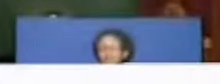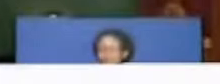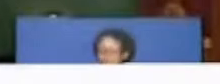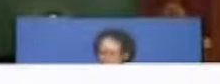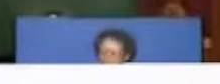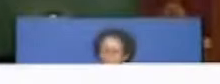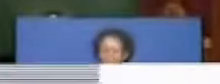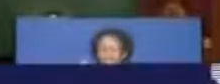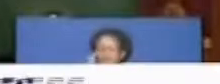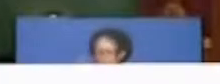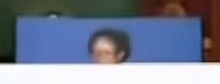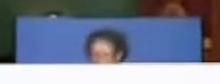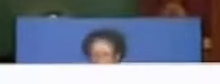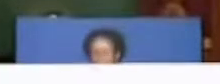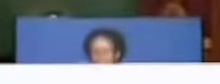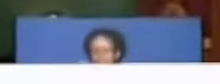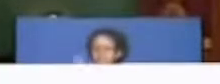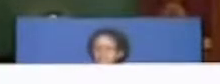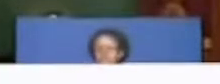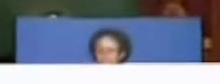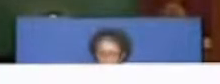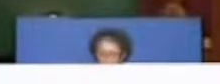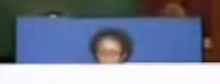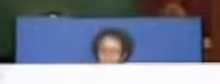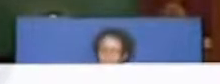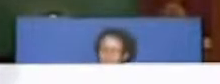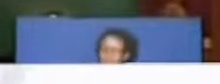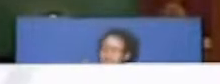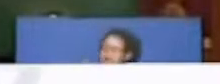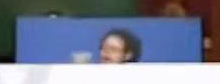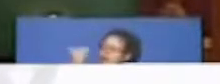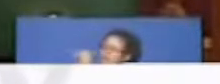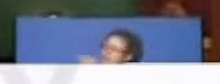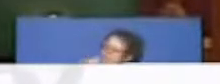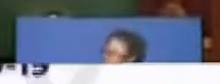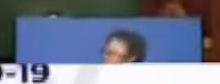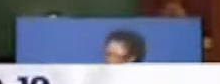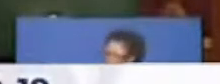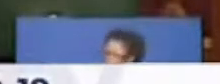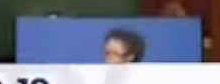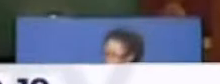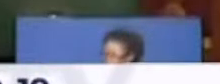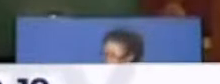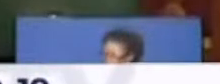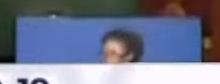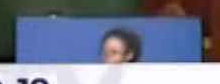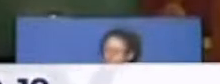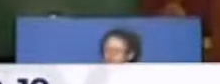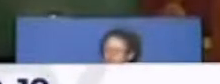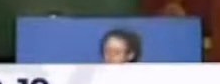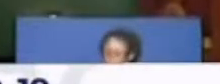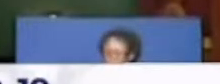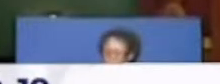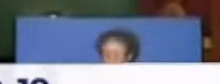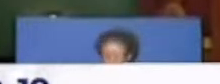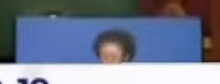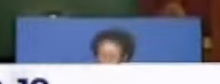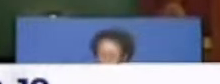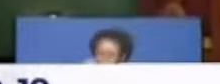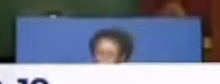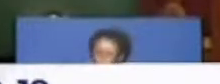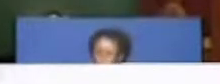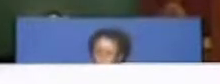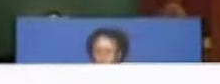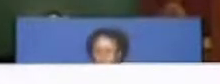at the commercial divisions of the High Court and fully operationalized the Small Claims Court, which has seen